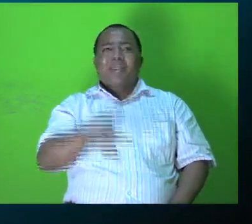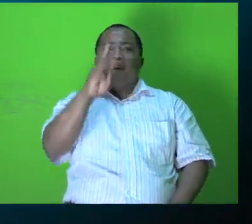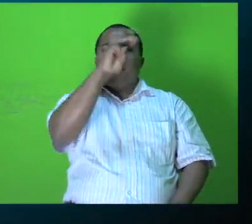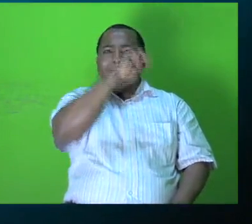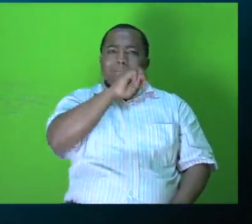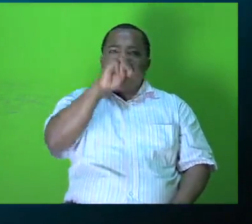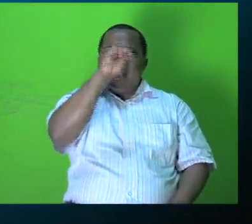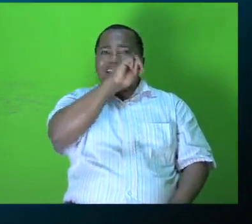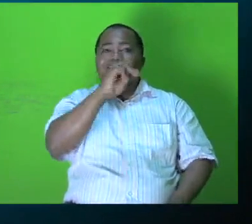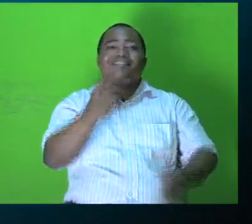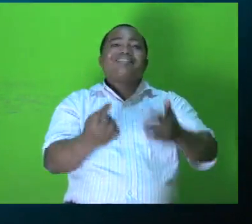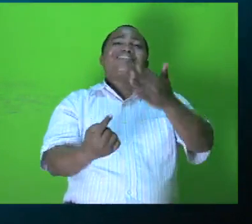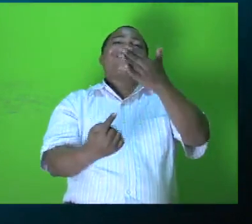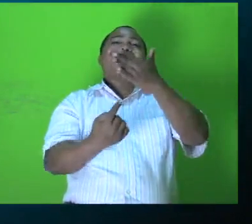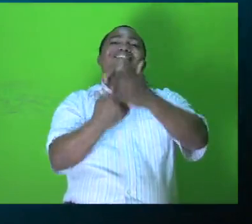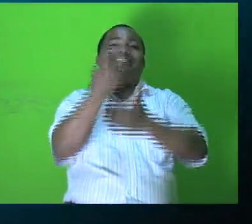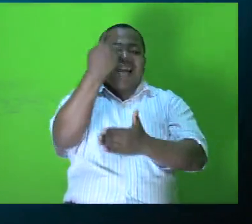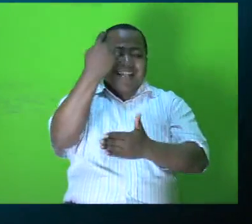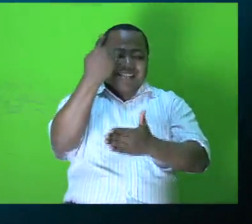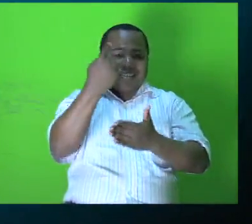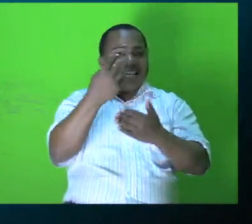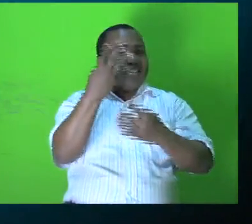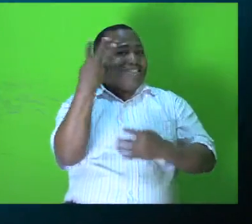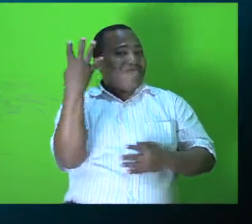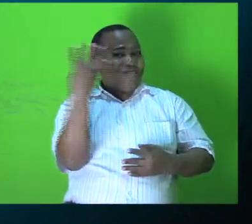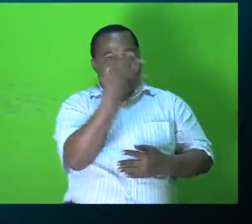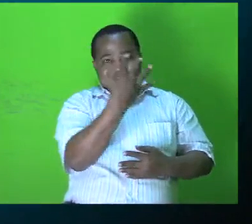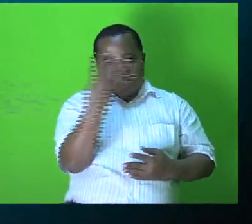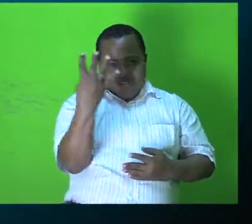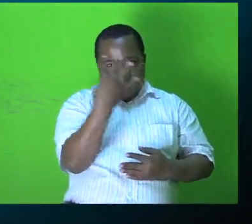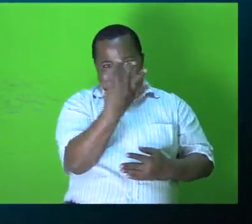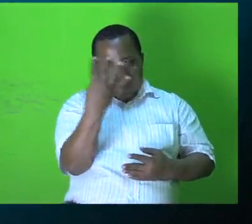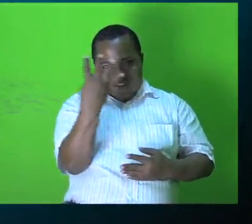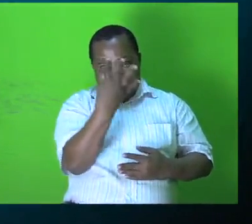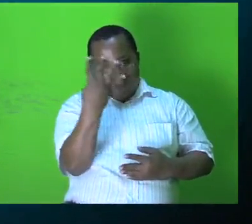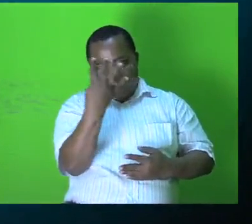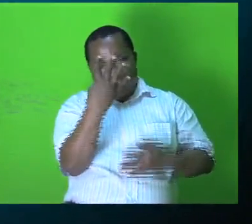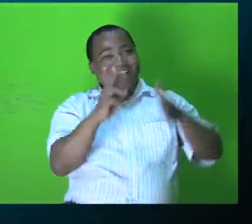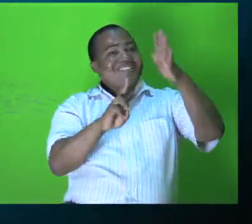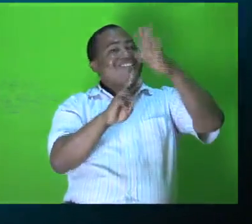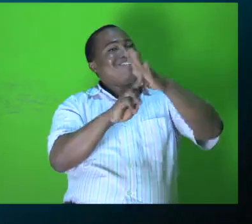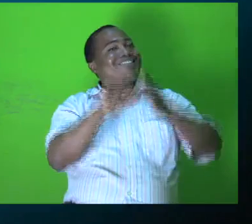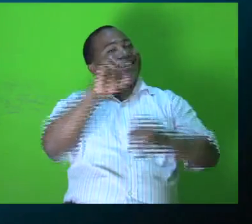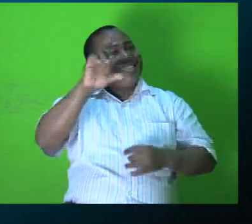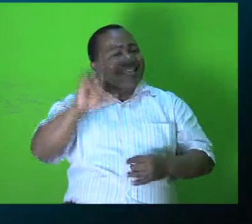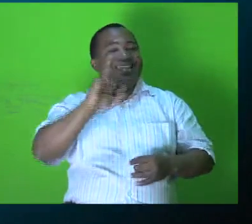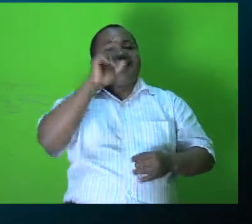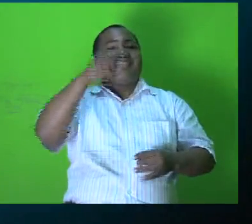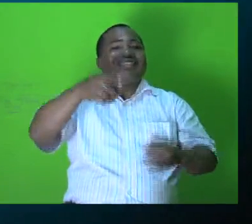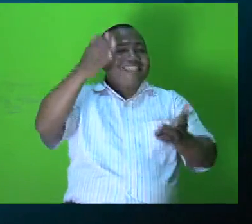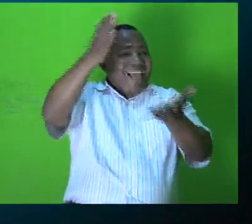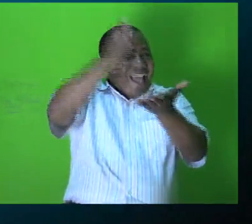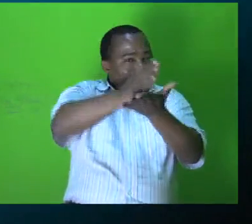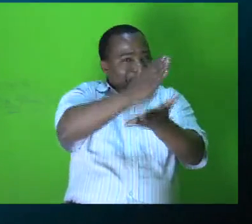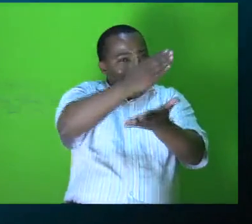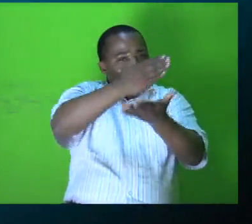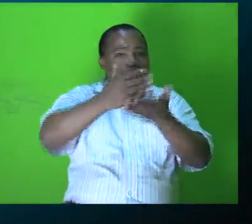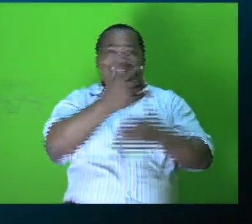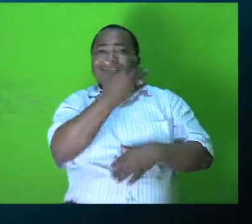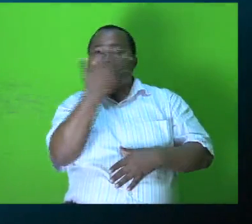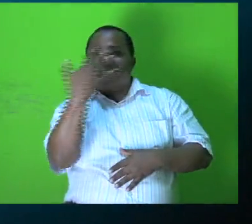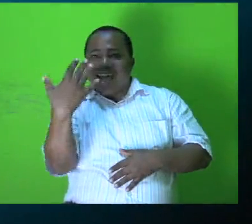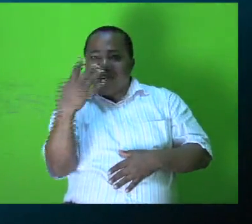meiosis results 4 daughter cells, each with the haploid number